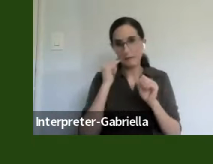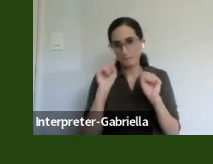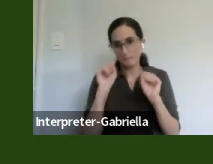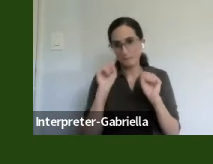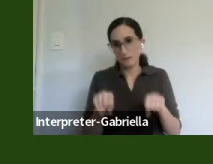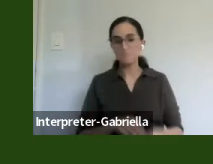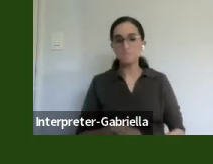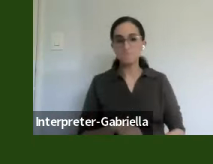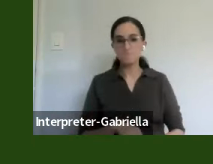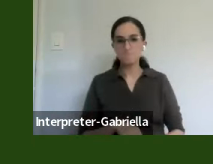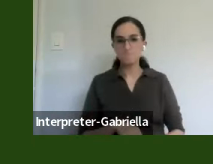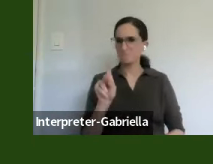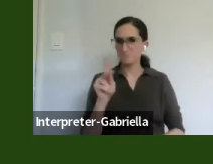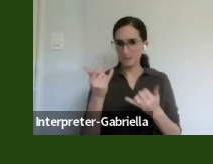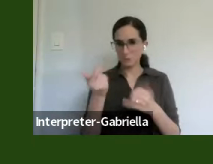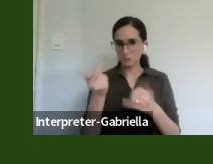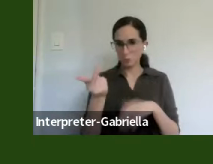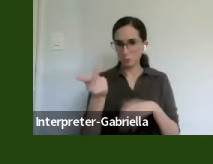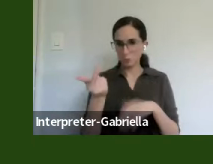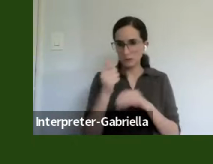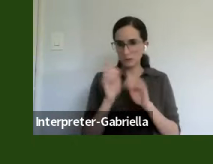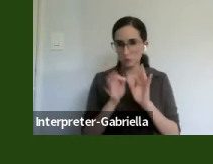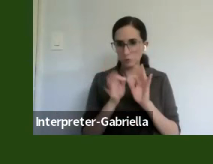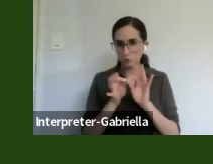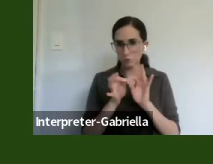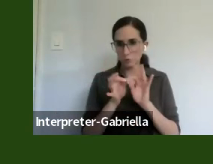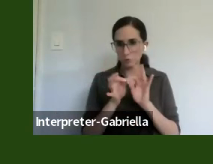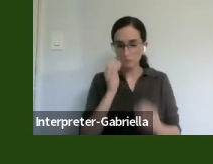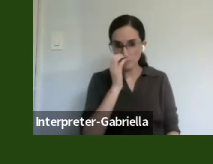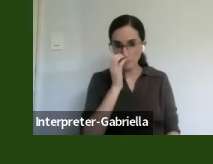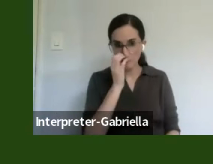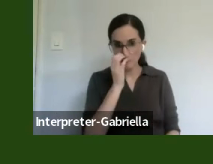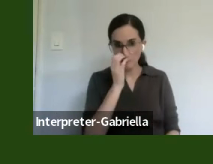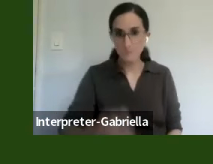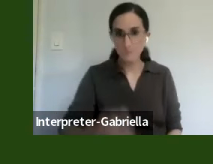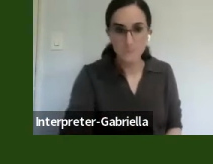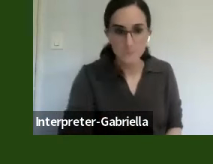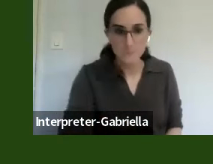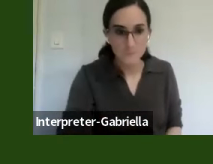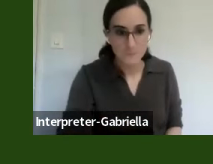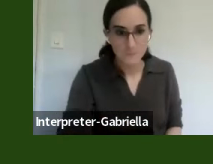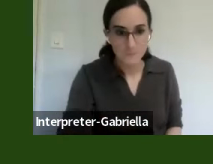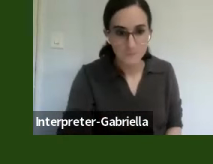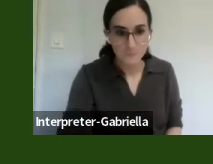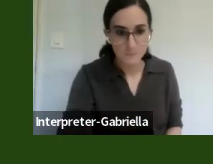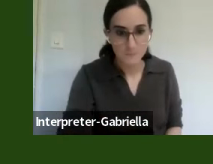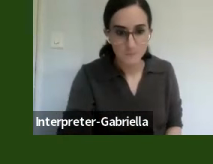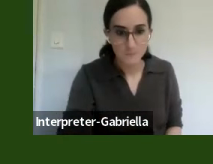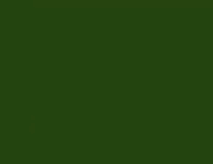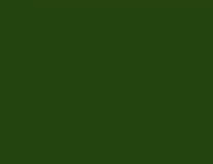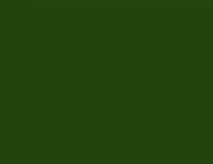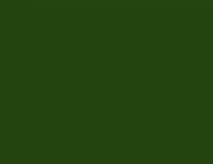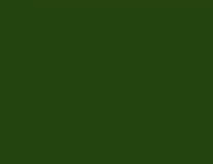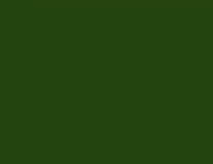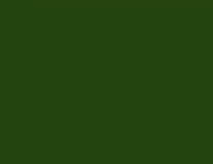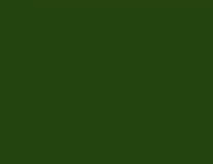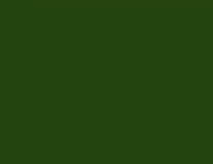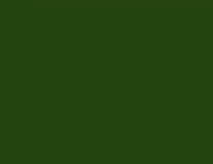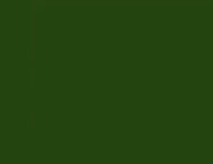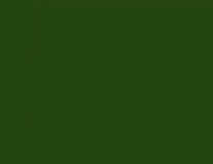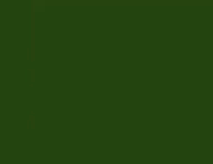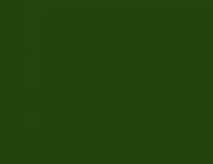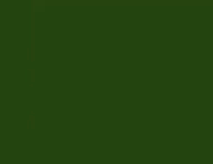si es posible, queremos que estas ideas que planteamos no requieran fondos adicionales del condado.